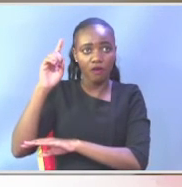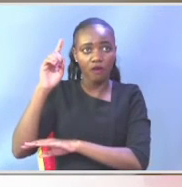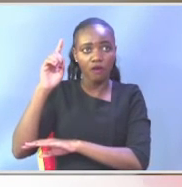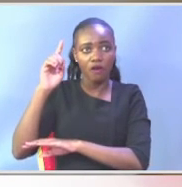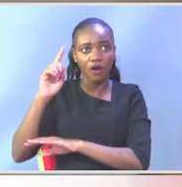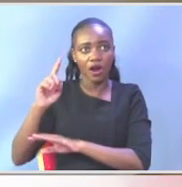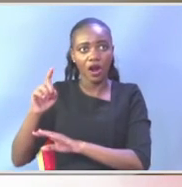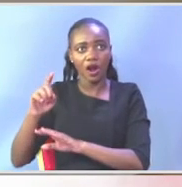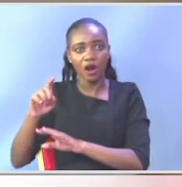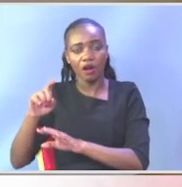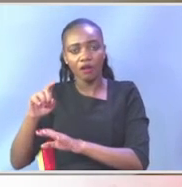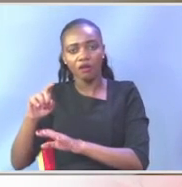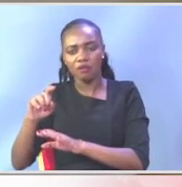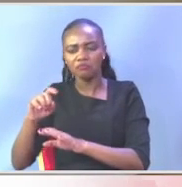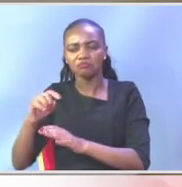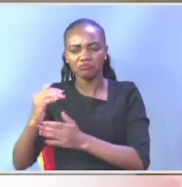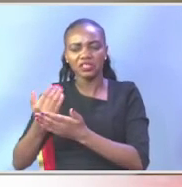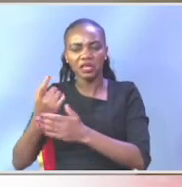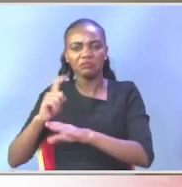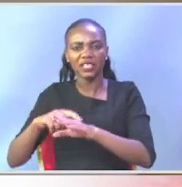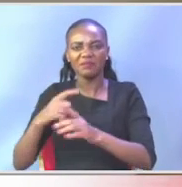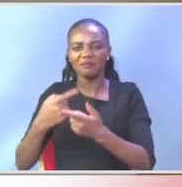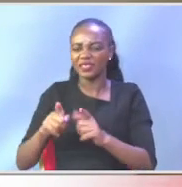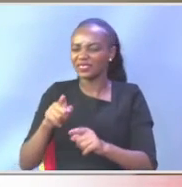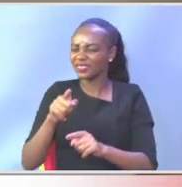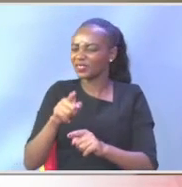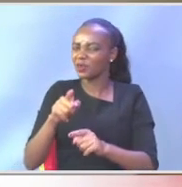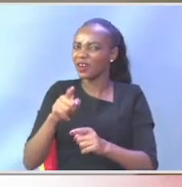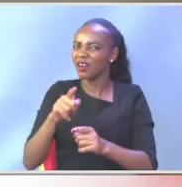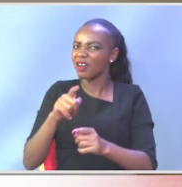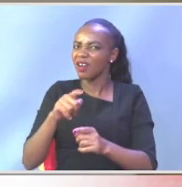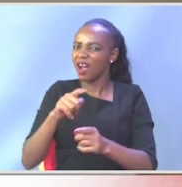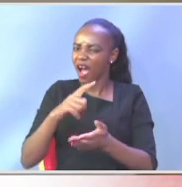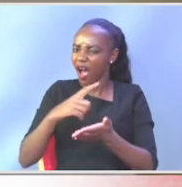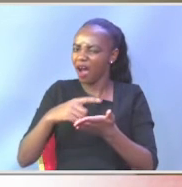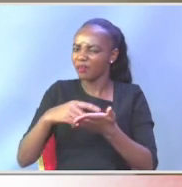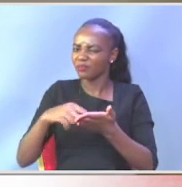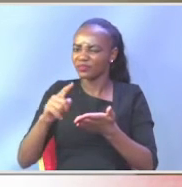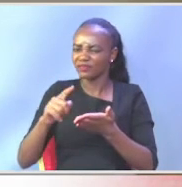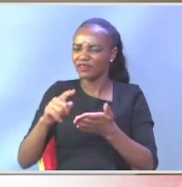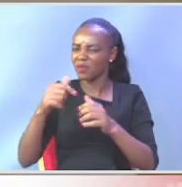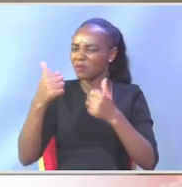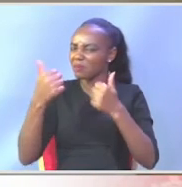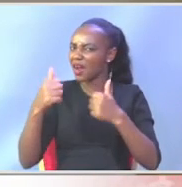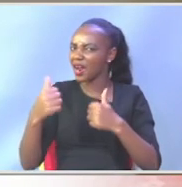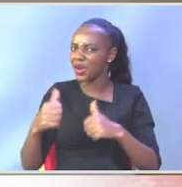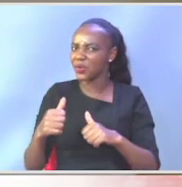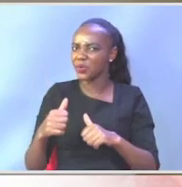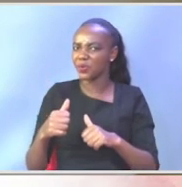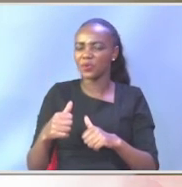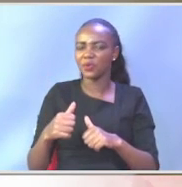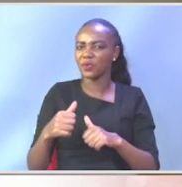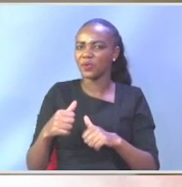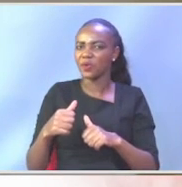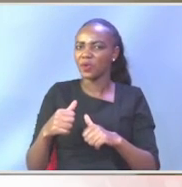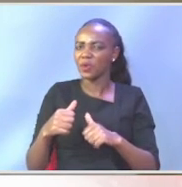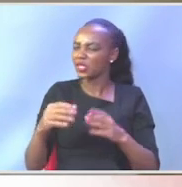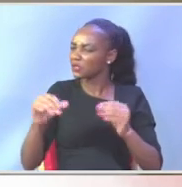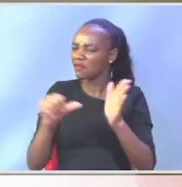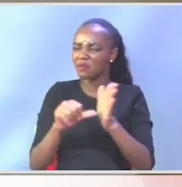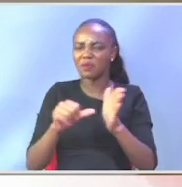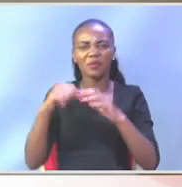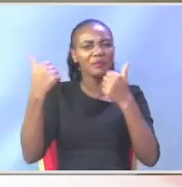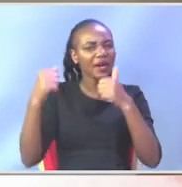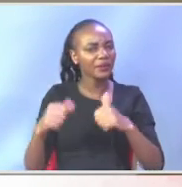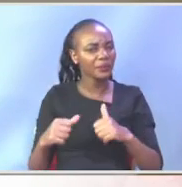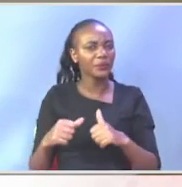or erectile dysfunction, but it is not standardized up till now, and it is not be one of the guidelines. So now, up till